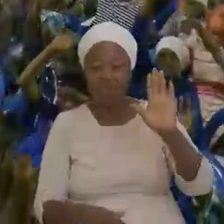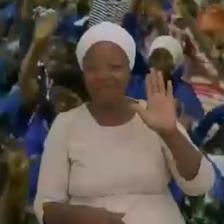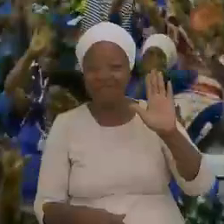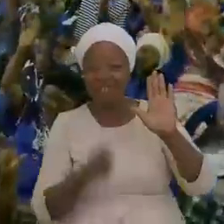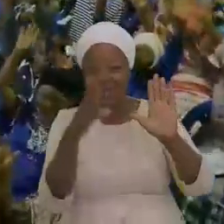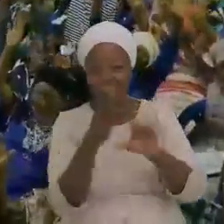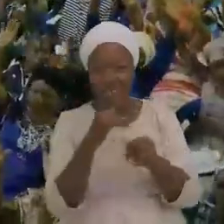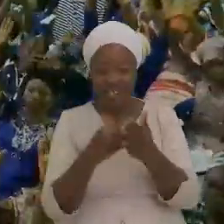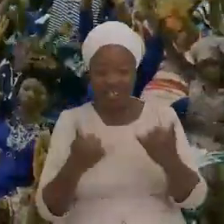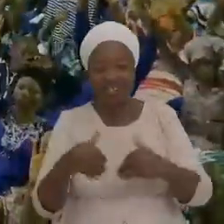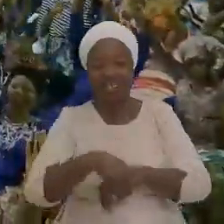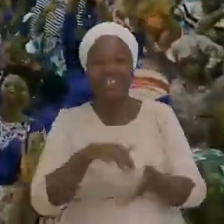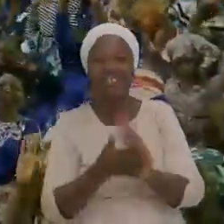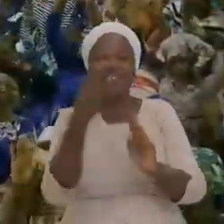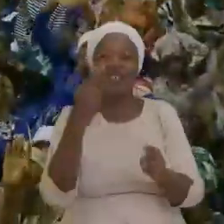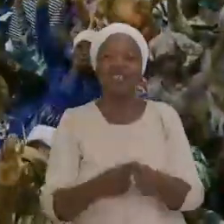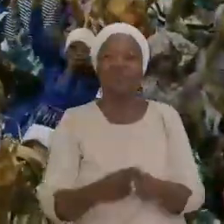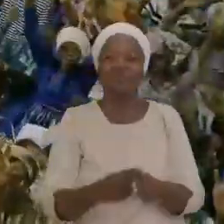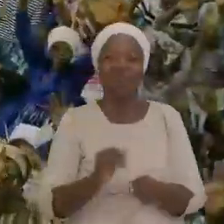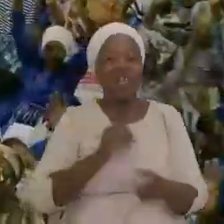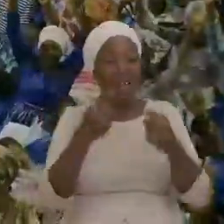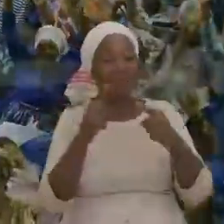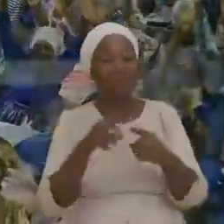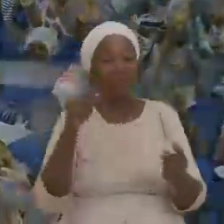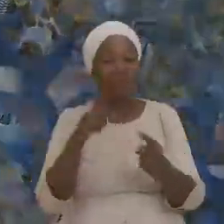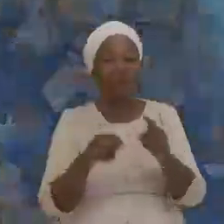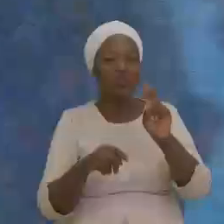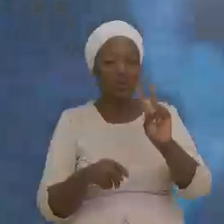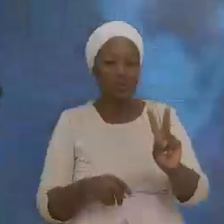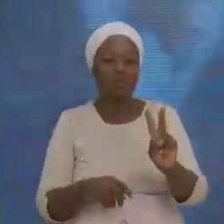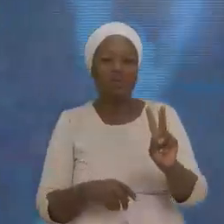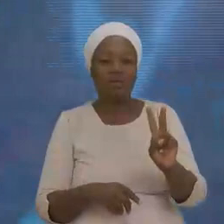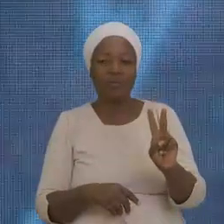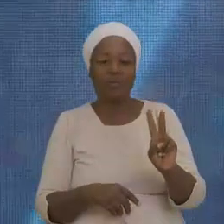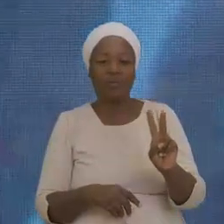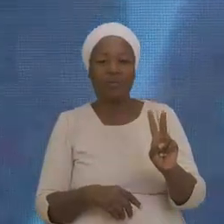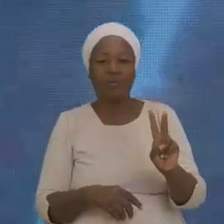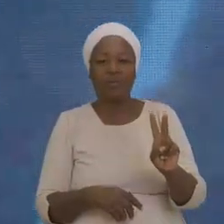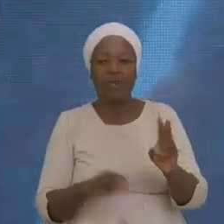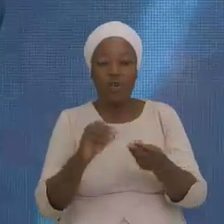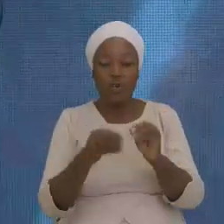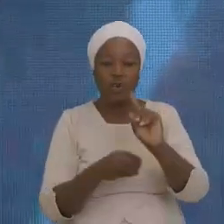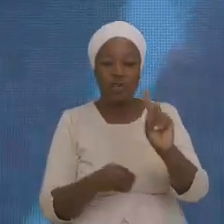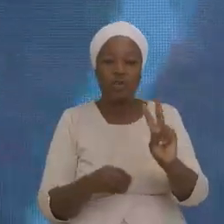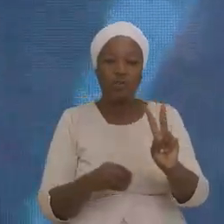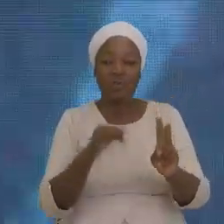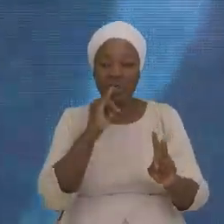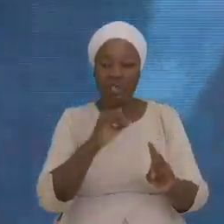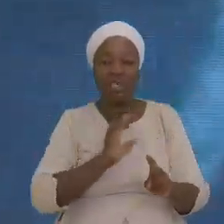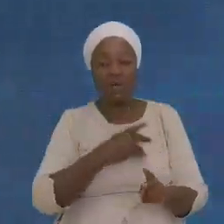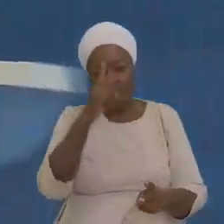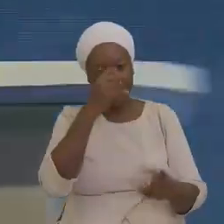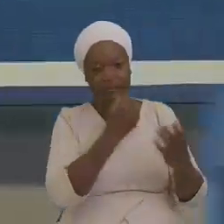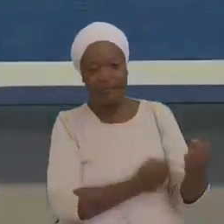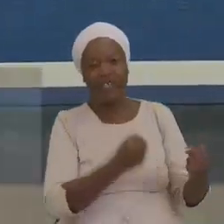here tonight. I come to point number two. Number two is our faith in